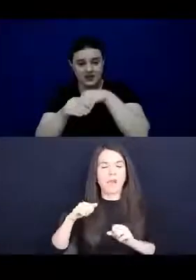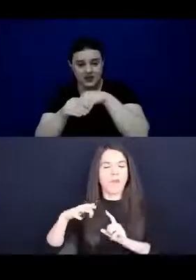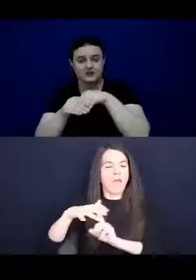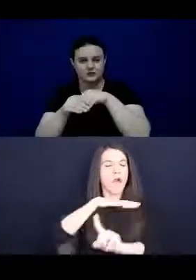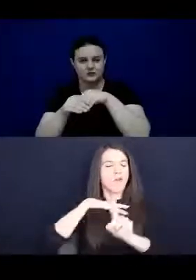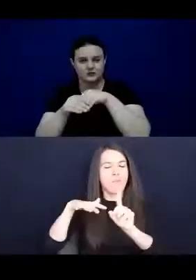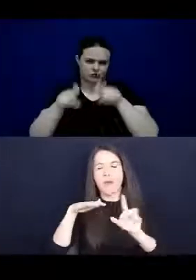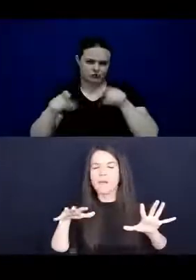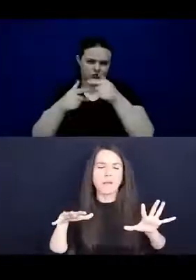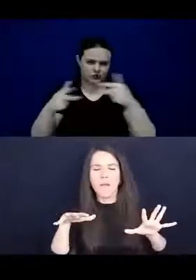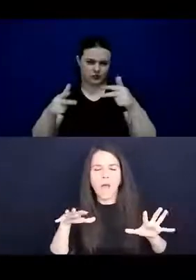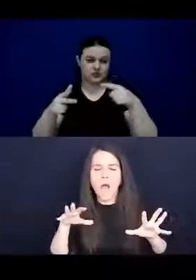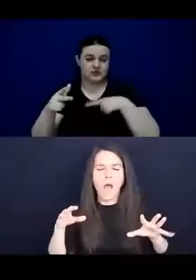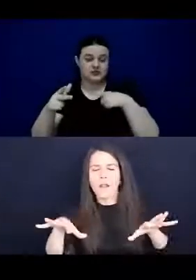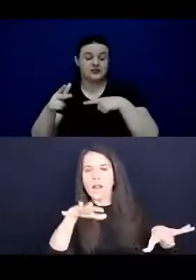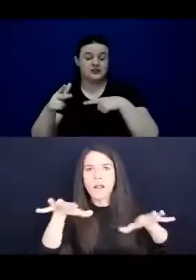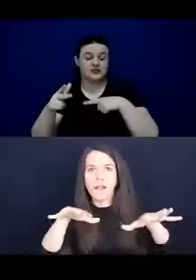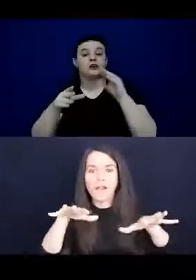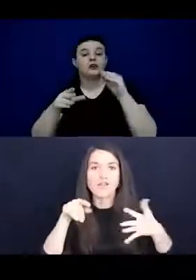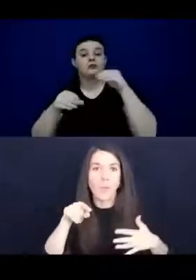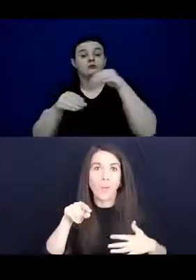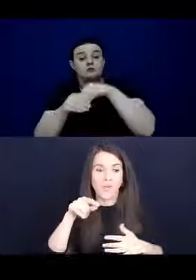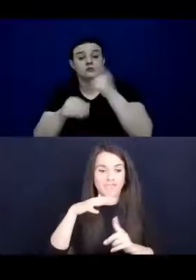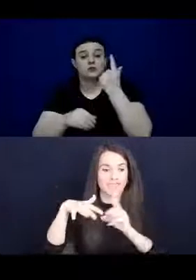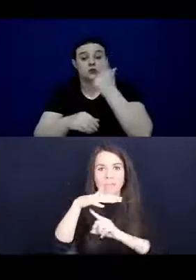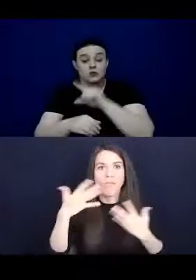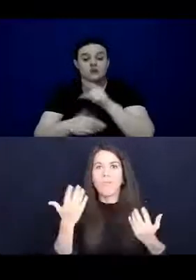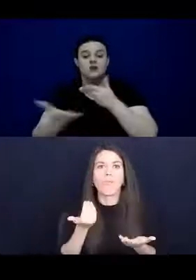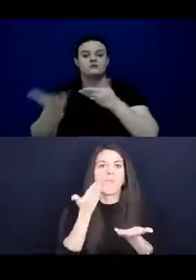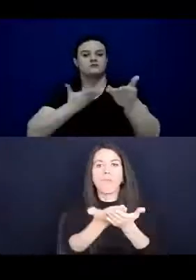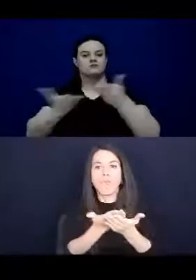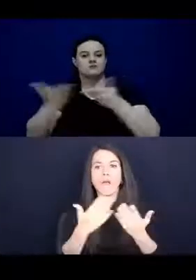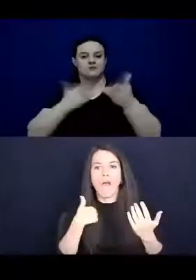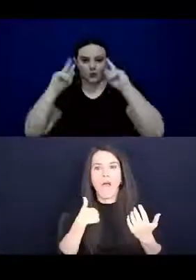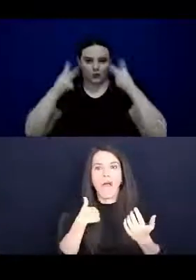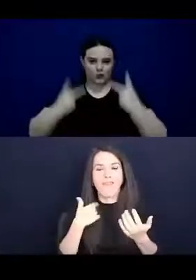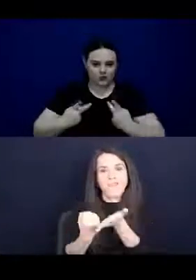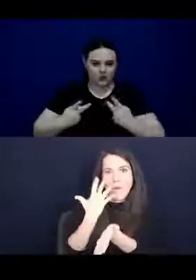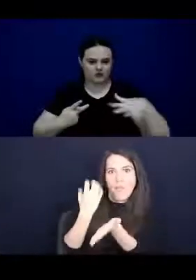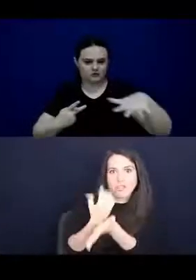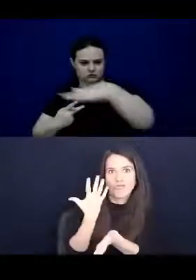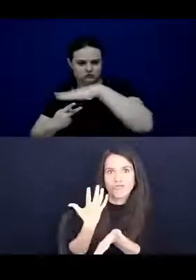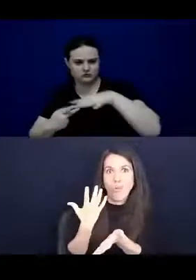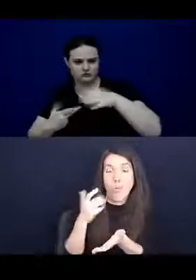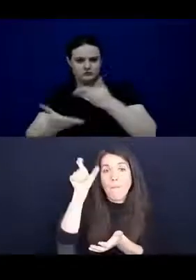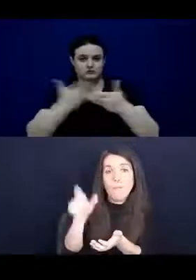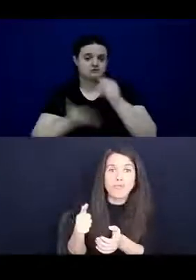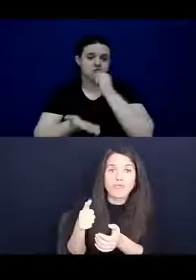in some way. So in this particular case, by, for example, receiving messages from other people,